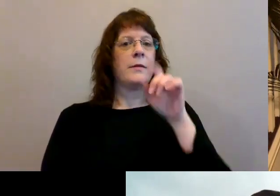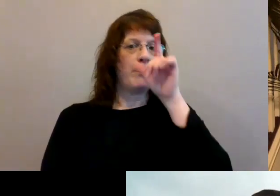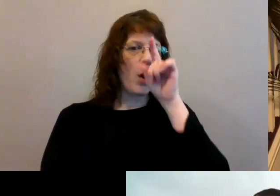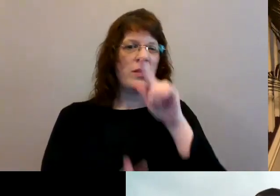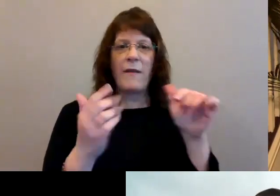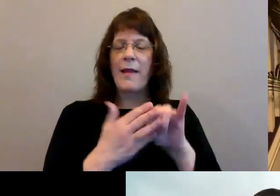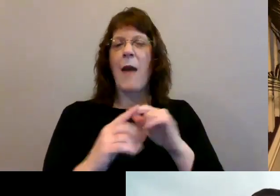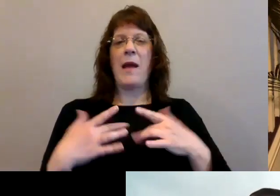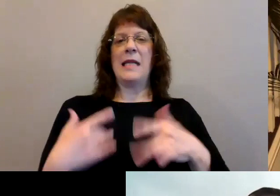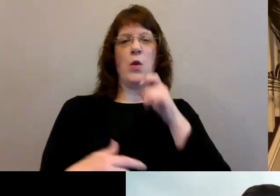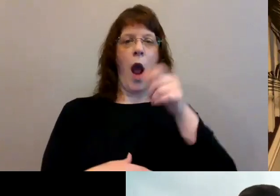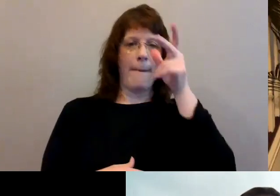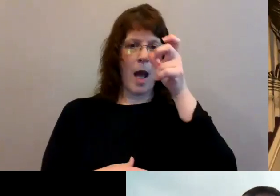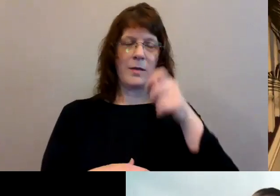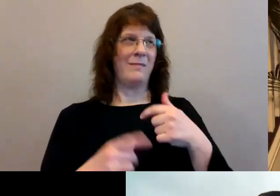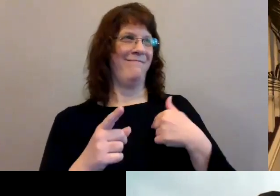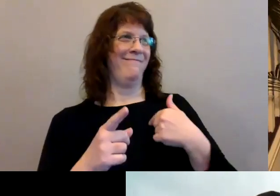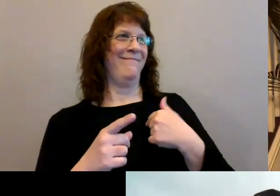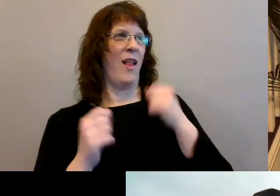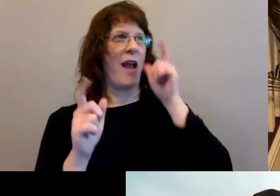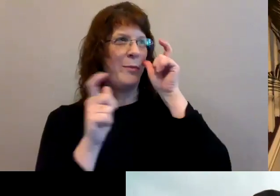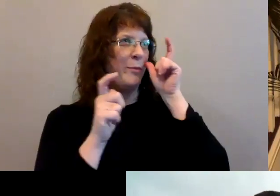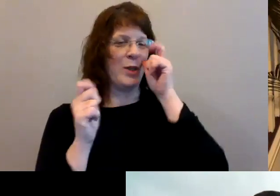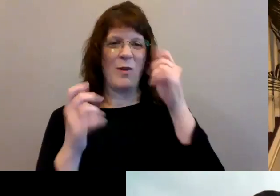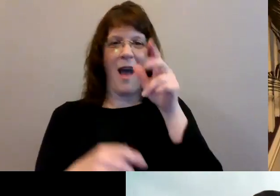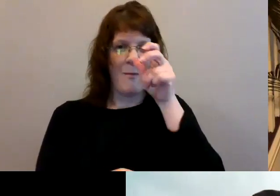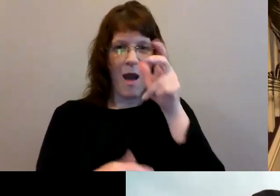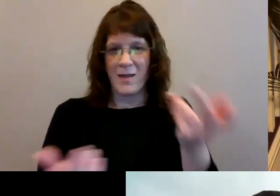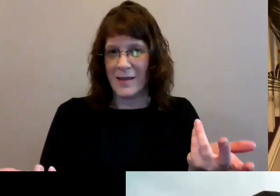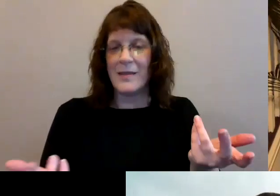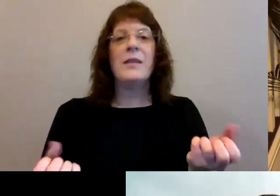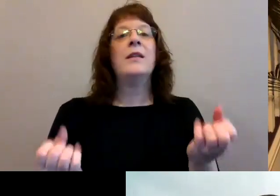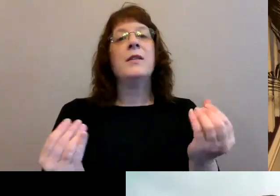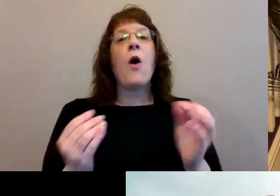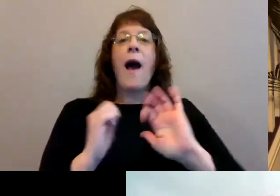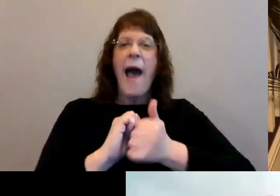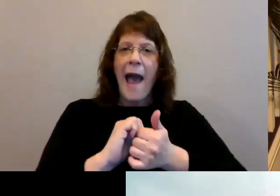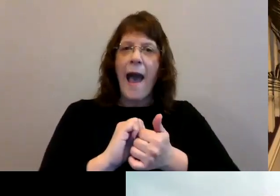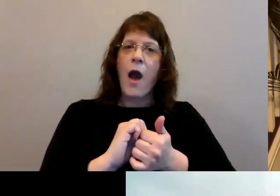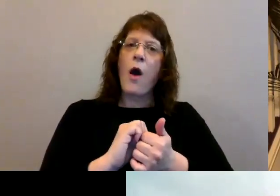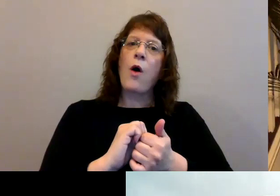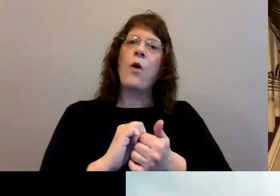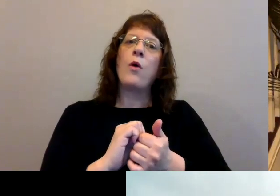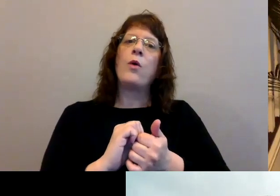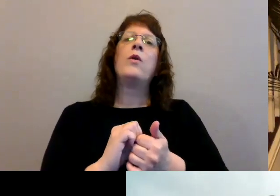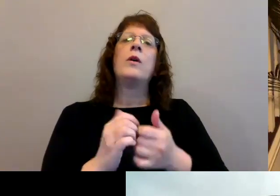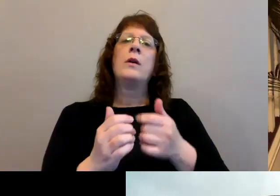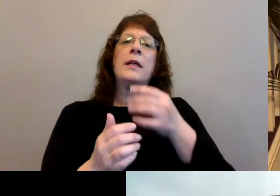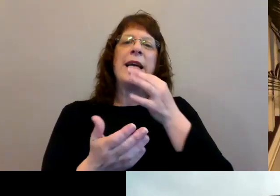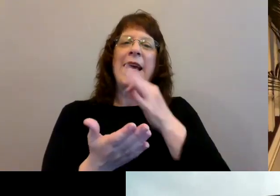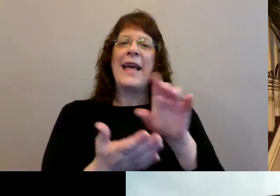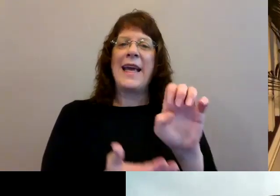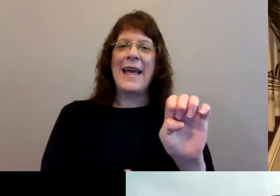lot of pictures of bugs. Yeah, that's awesome. How would endangerment and extinction affect